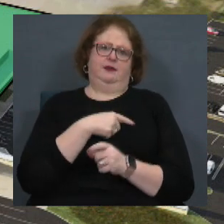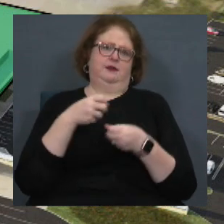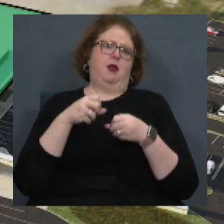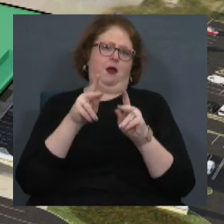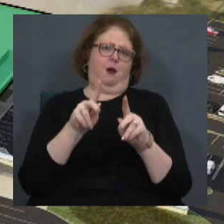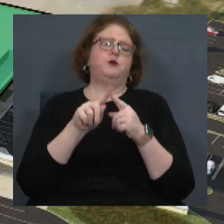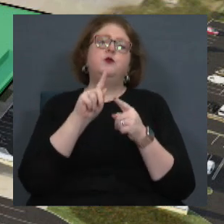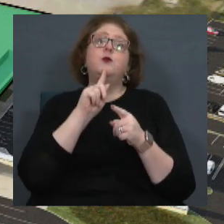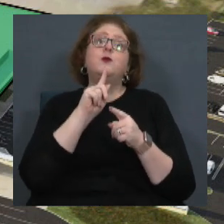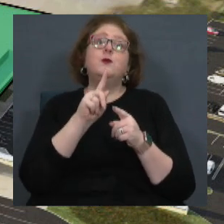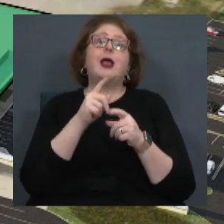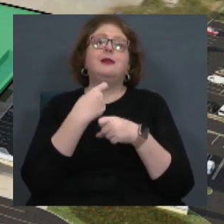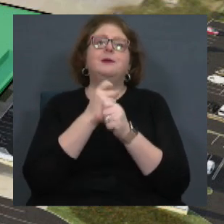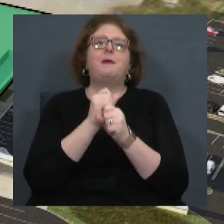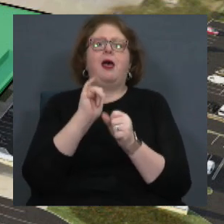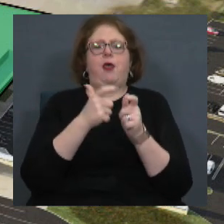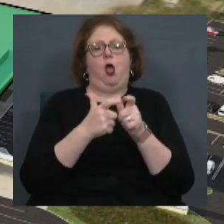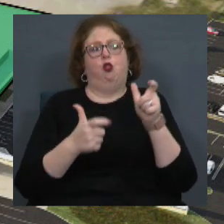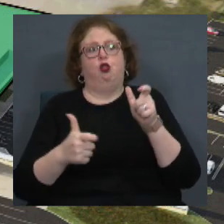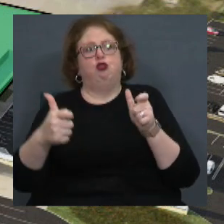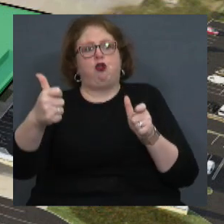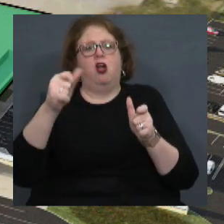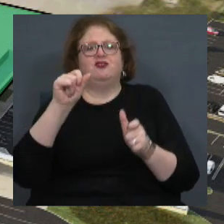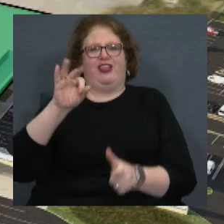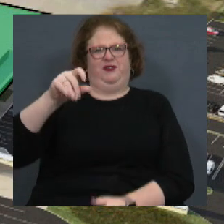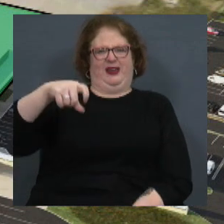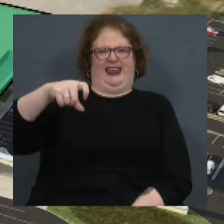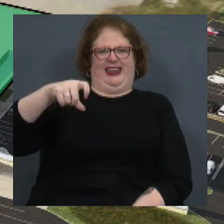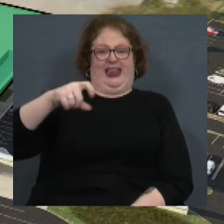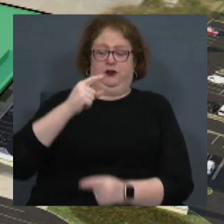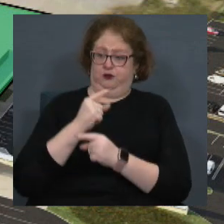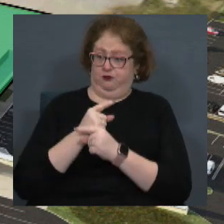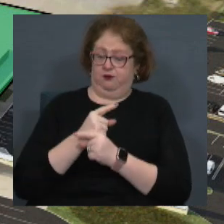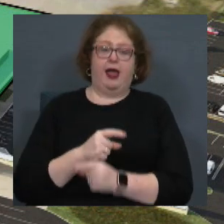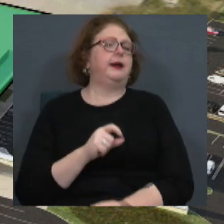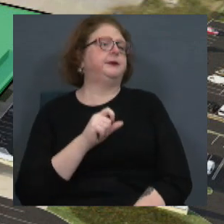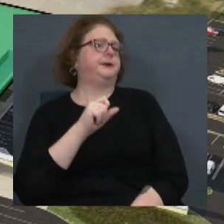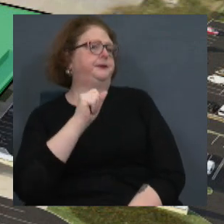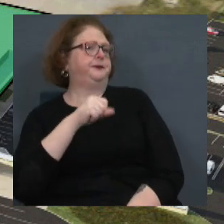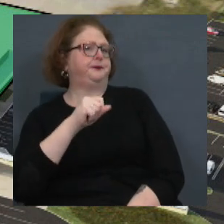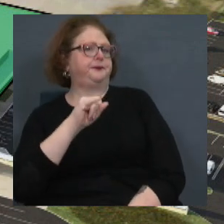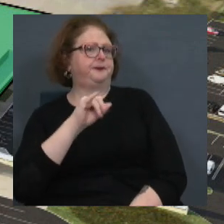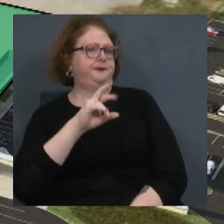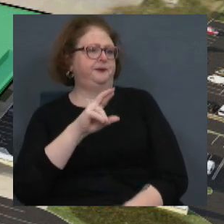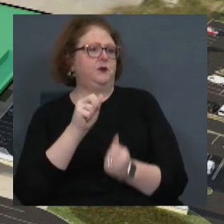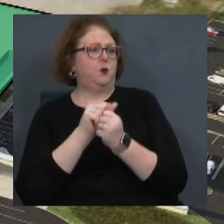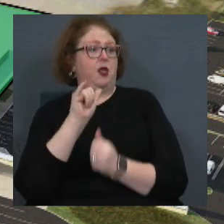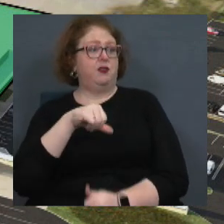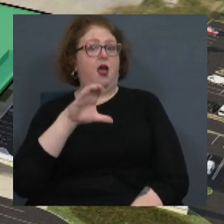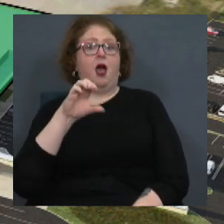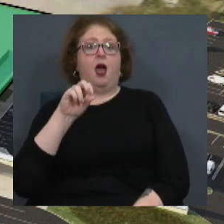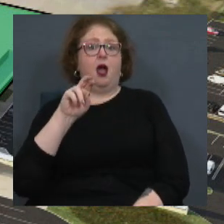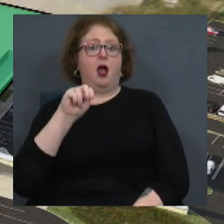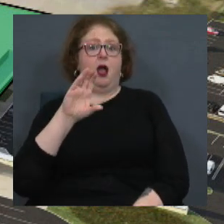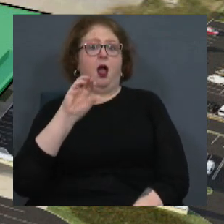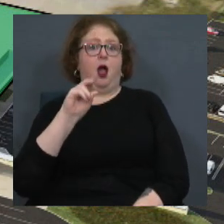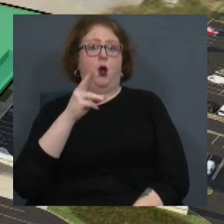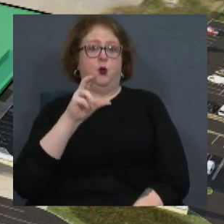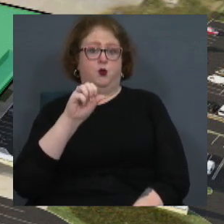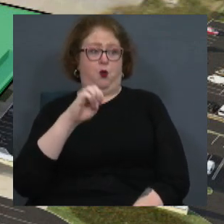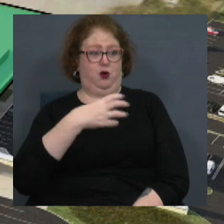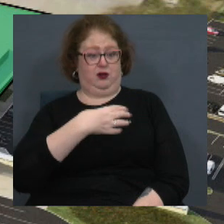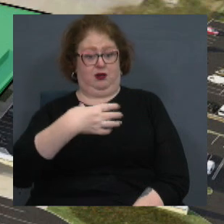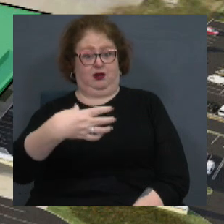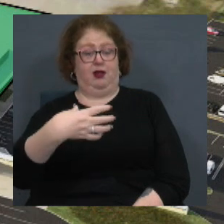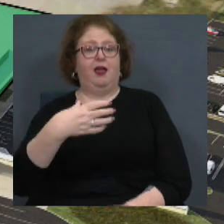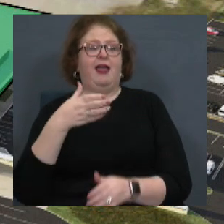out to make it larger if the demand was there. Is that correct? Yes, sir. With the concourse, that looks to be, as of now, after the